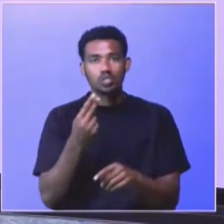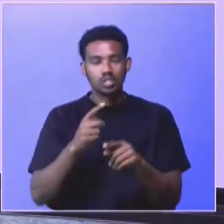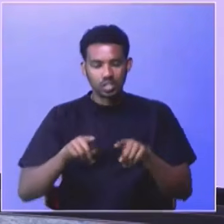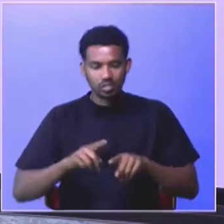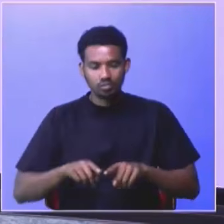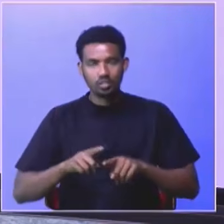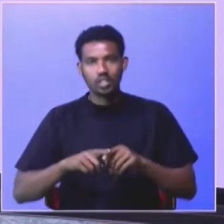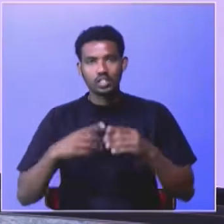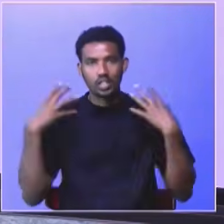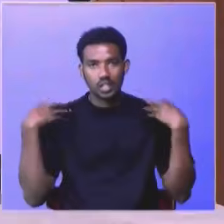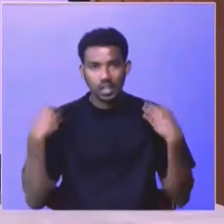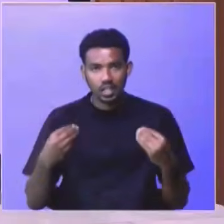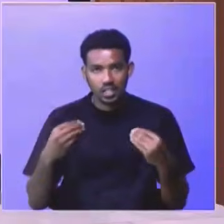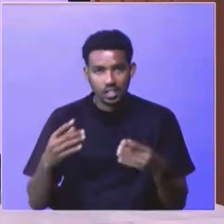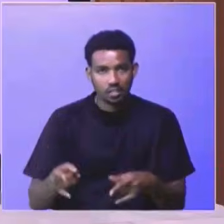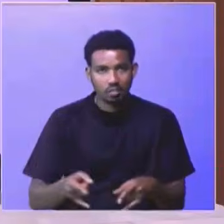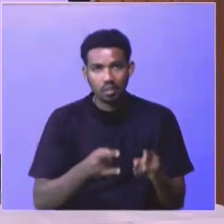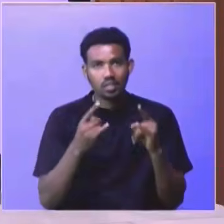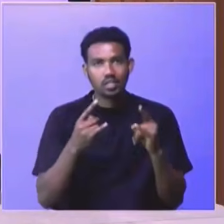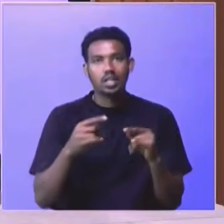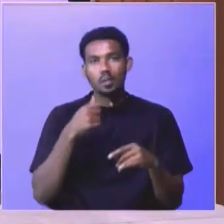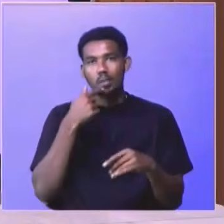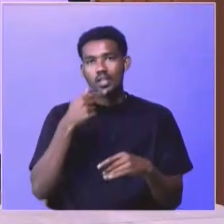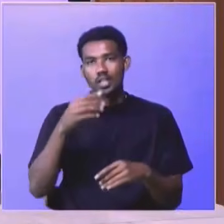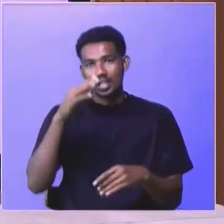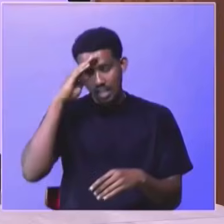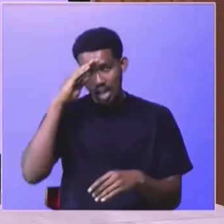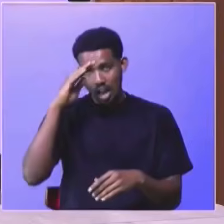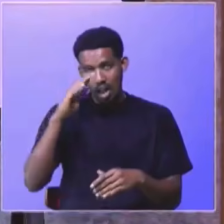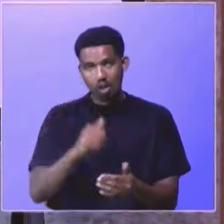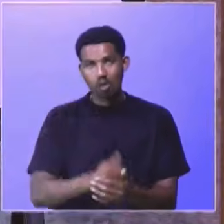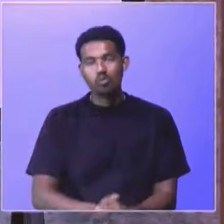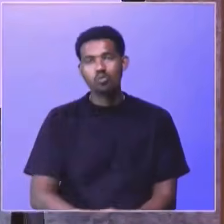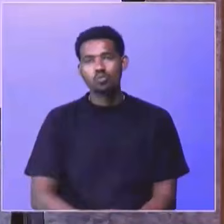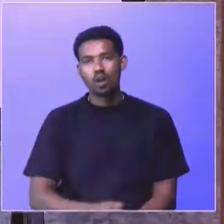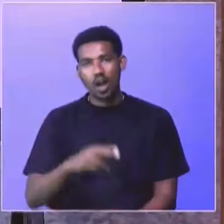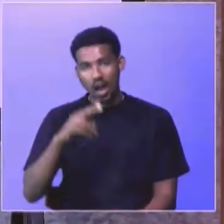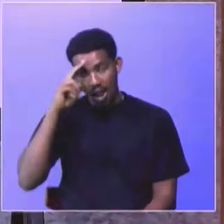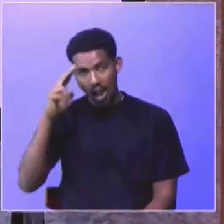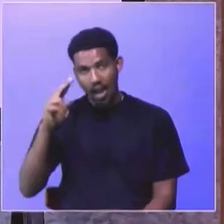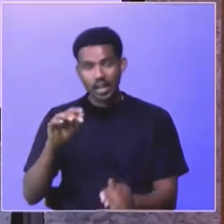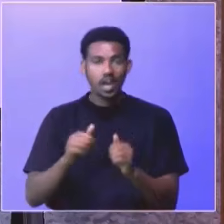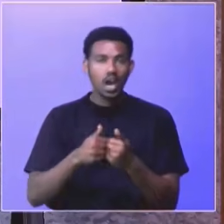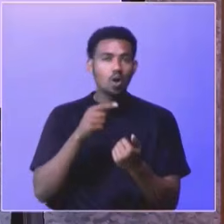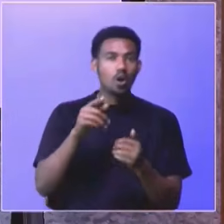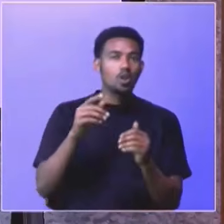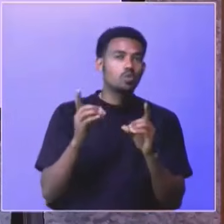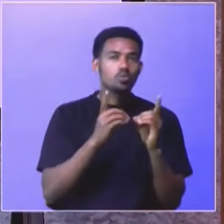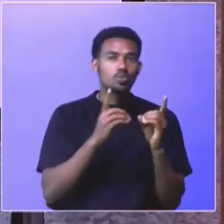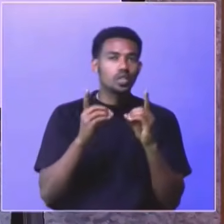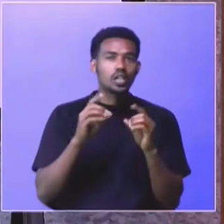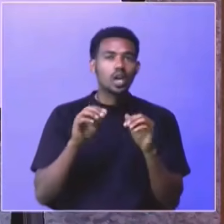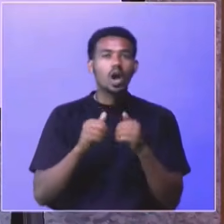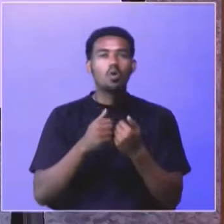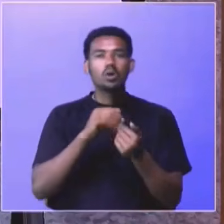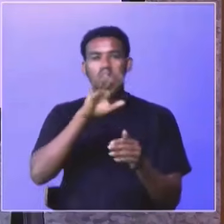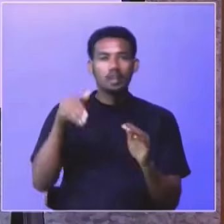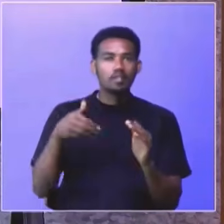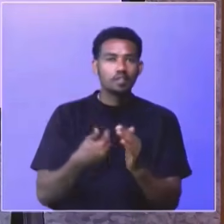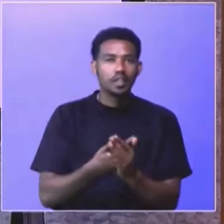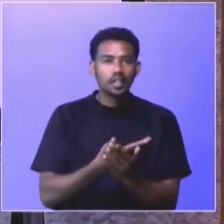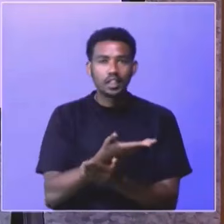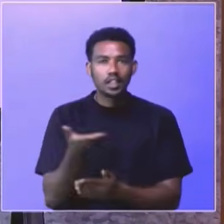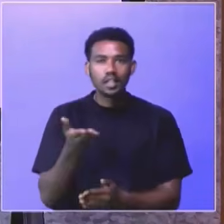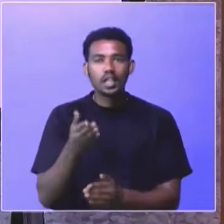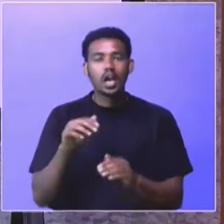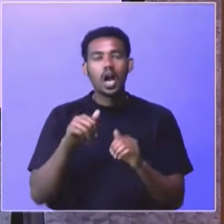different greeting methods, by saying hello, hi, how are you doing, how is everything, how do